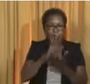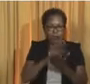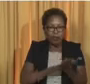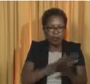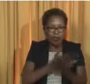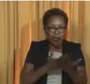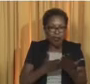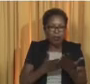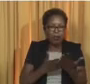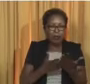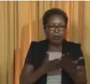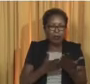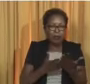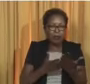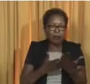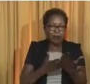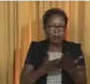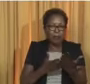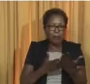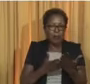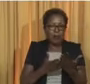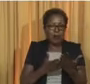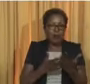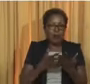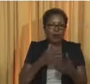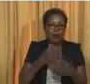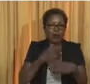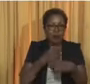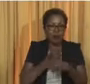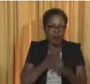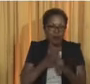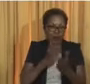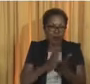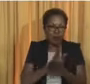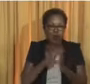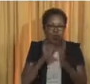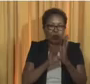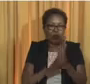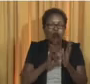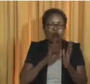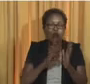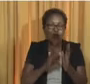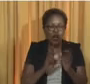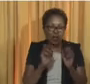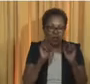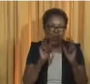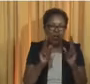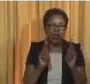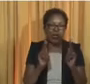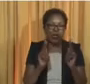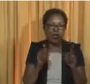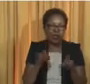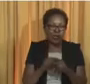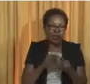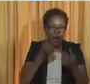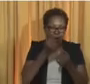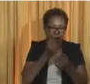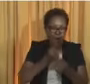in India in order to stabilize the constitutional order and prevent the practice of abusive constitutional